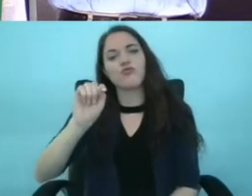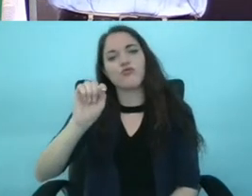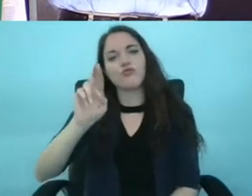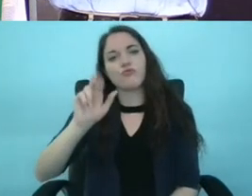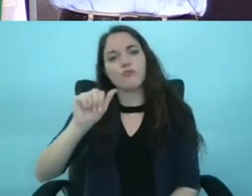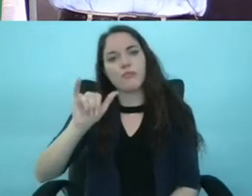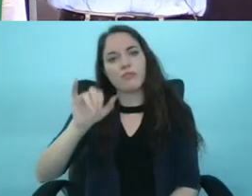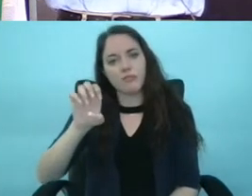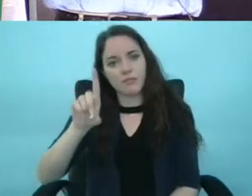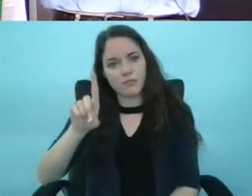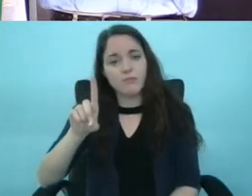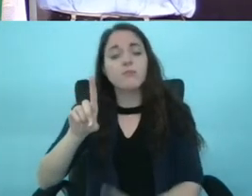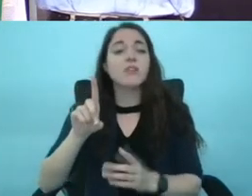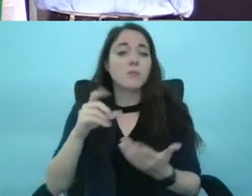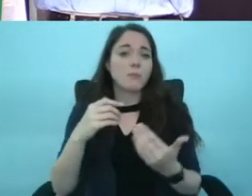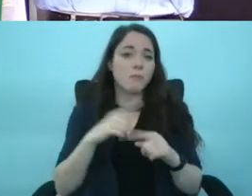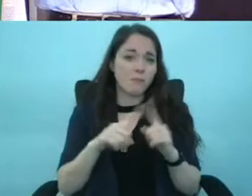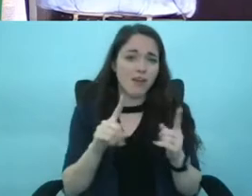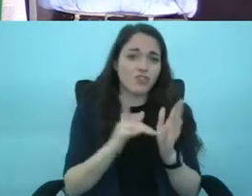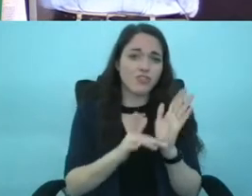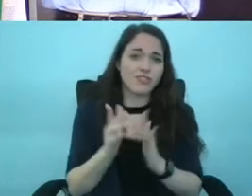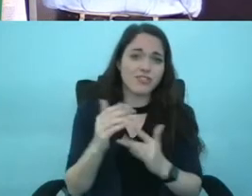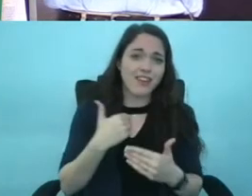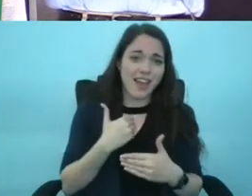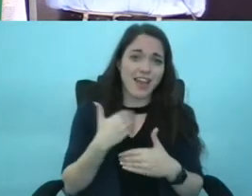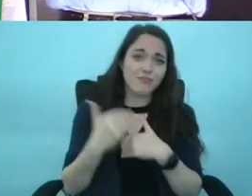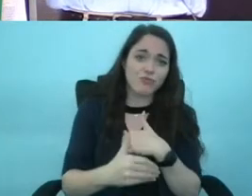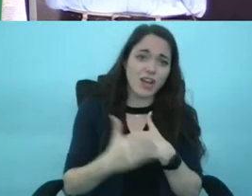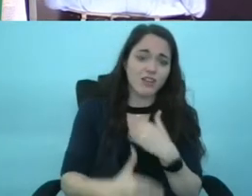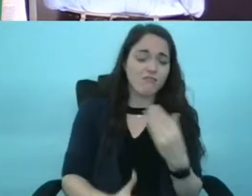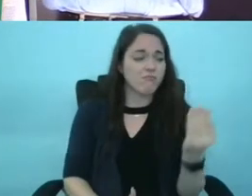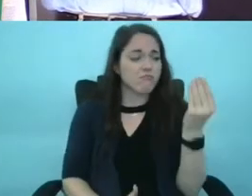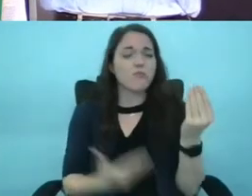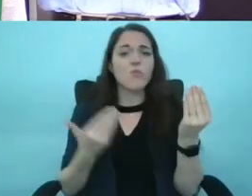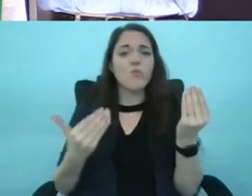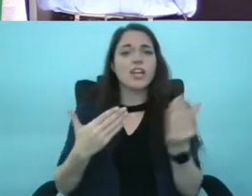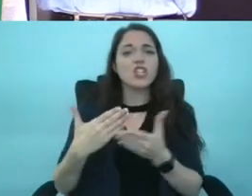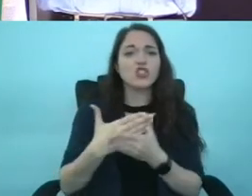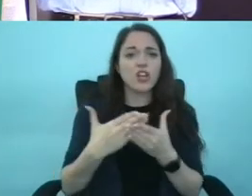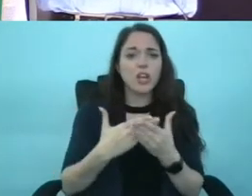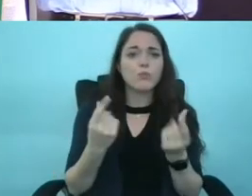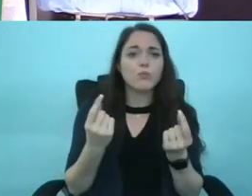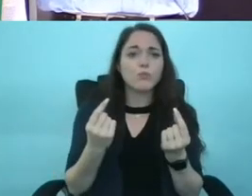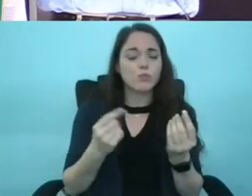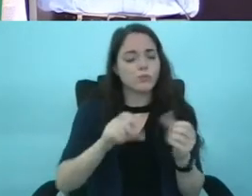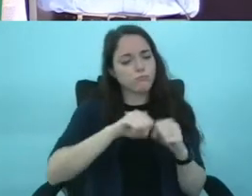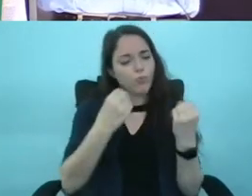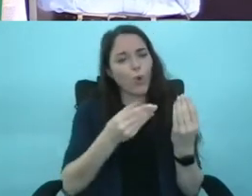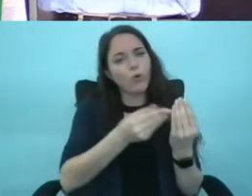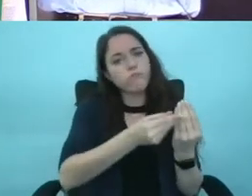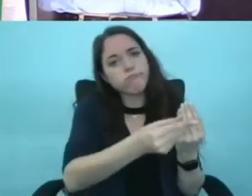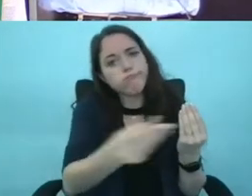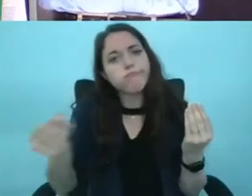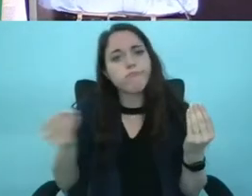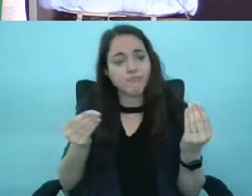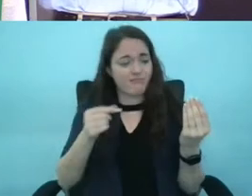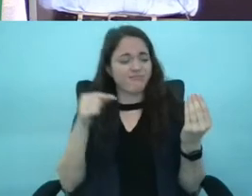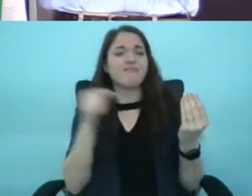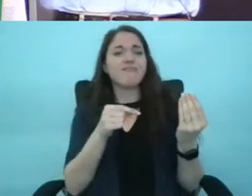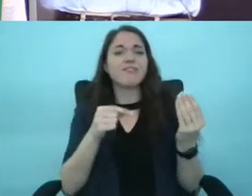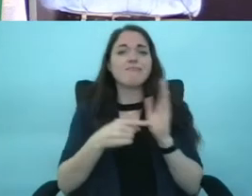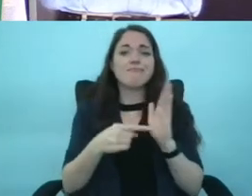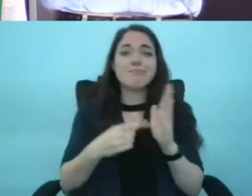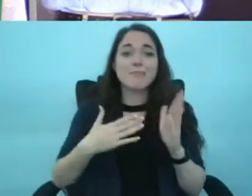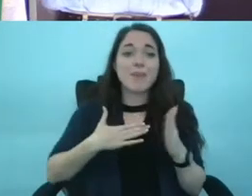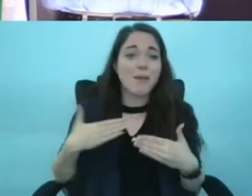things, but he took bread, and he shared it with them, and he broke it, and he said, "This is my body, which is